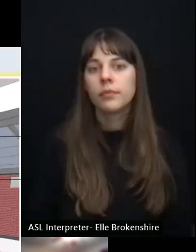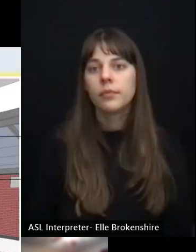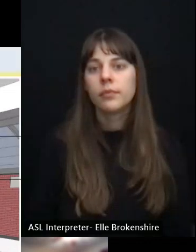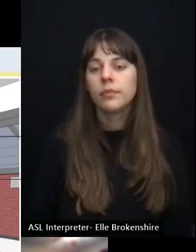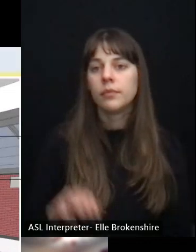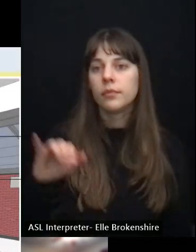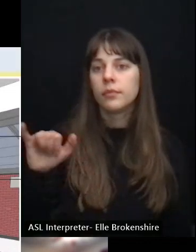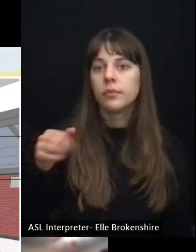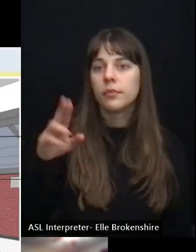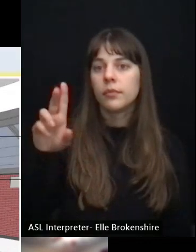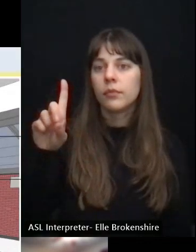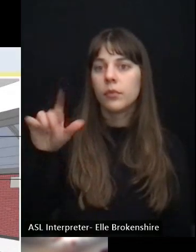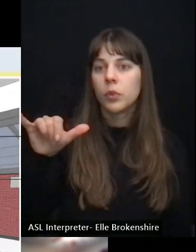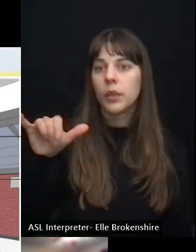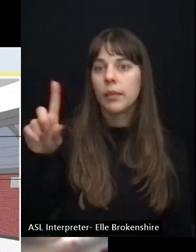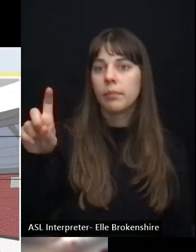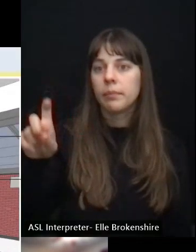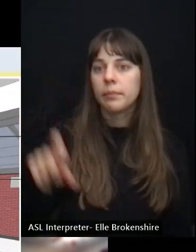Judy?